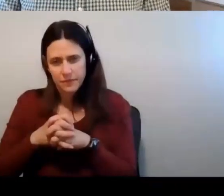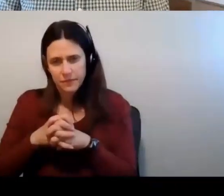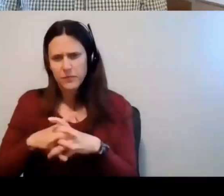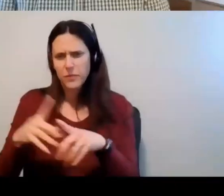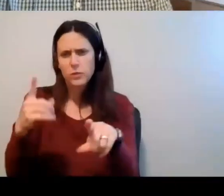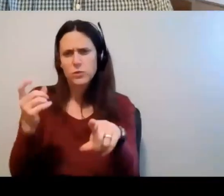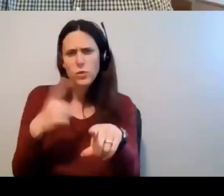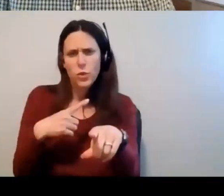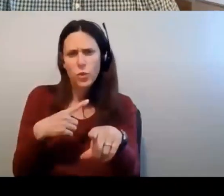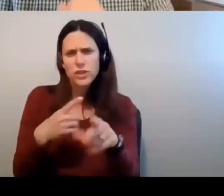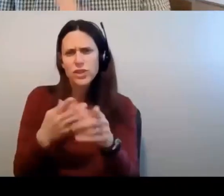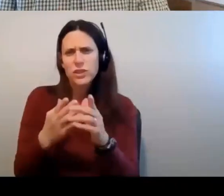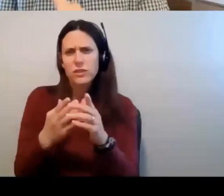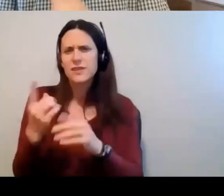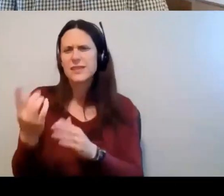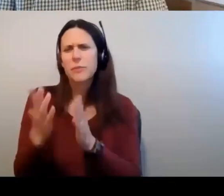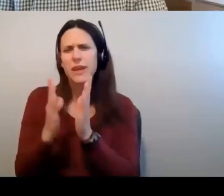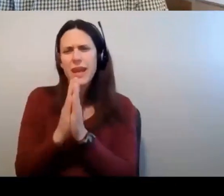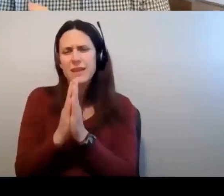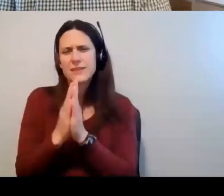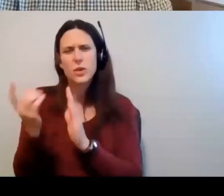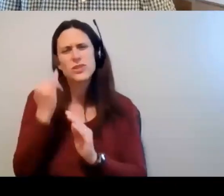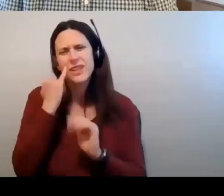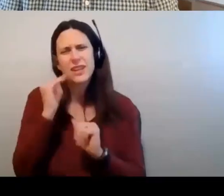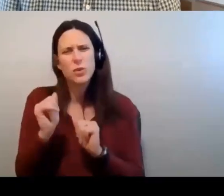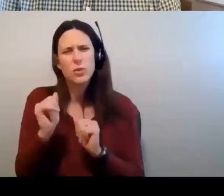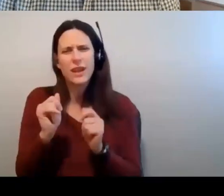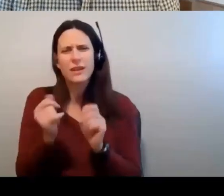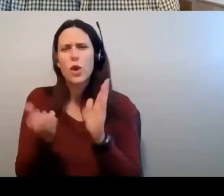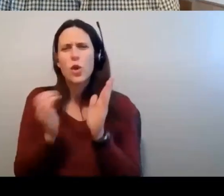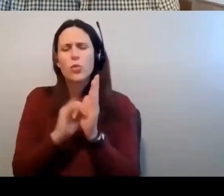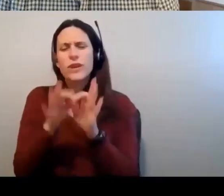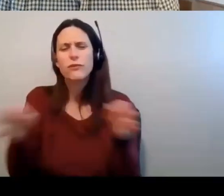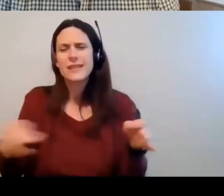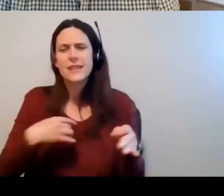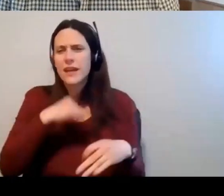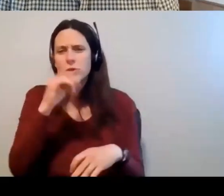Francisco, I don't fully understand your question. If you could rephrase it, that would be helpful.